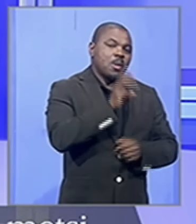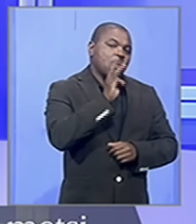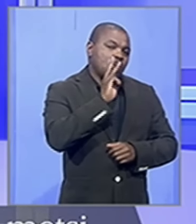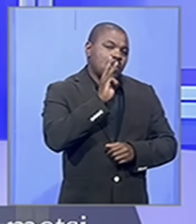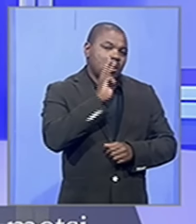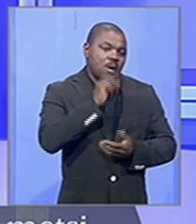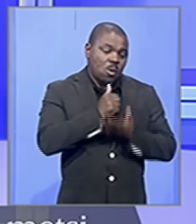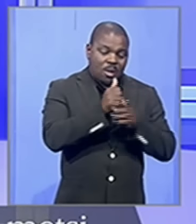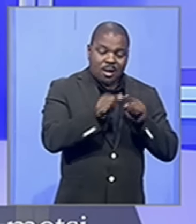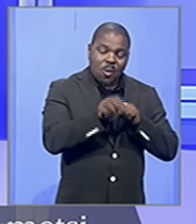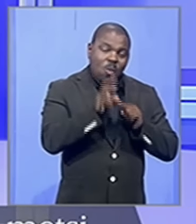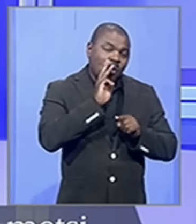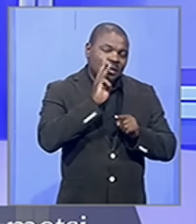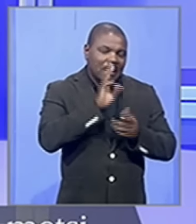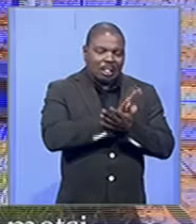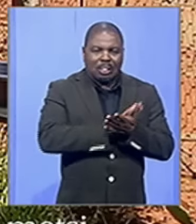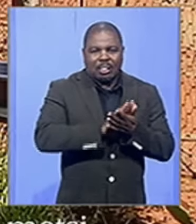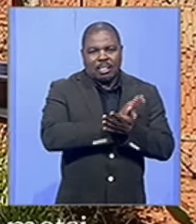a leswe.